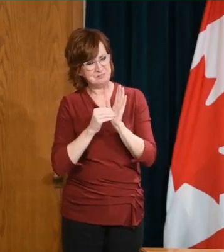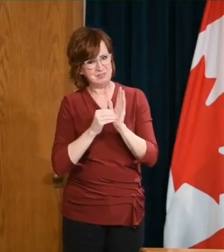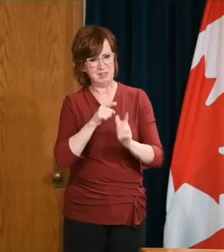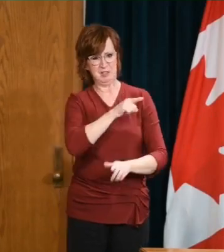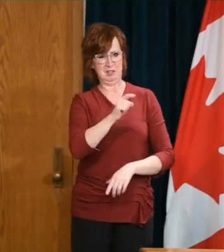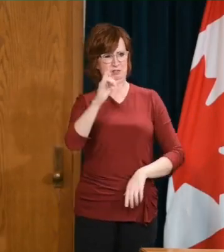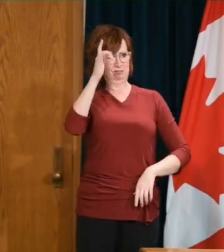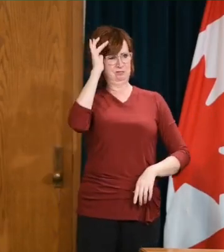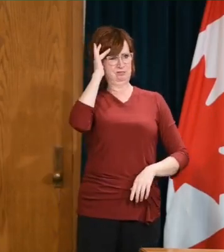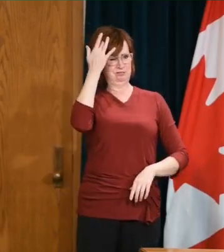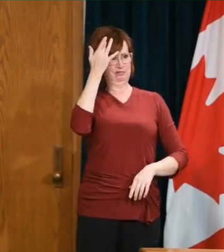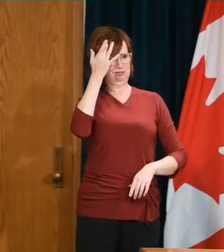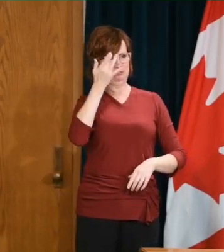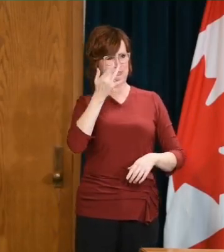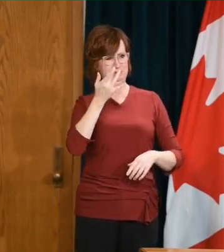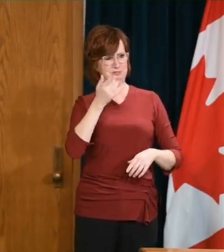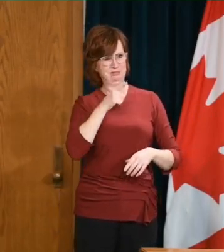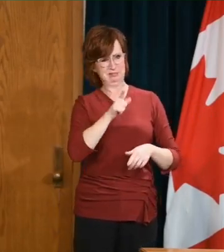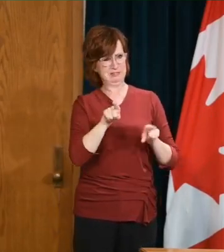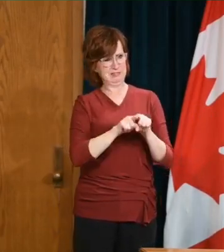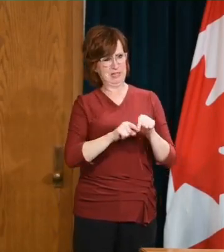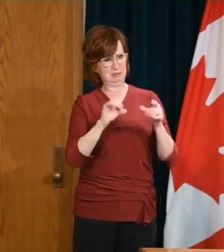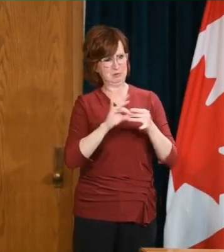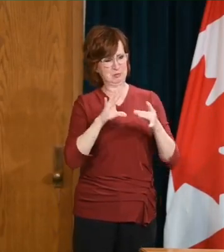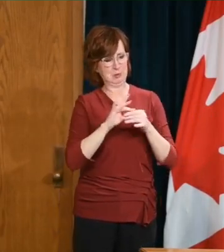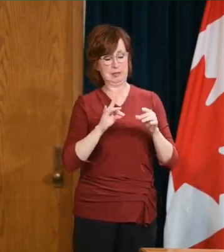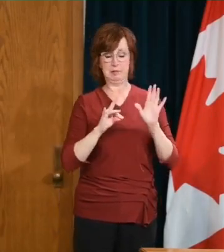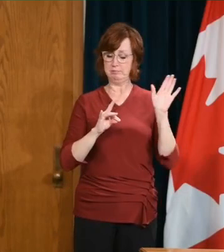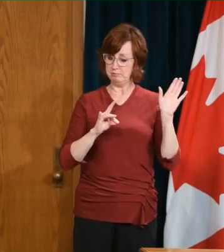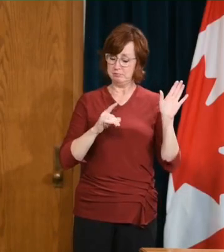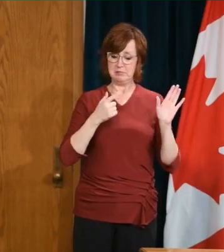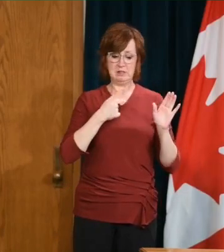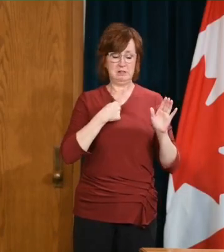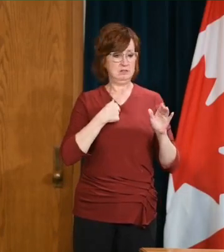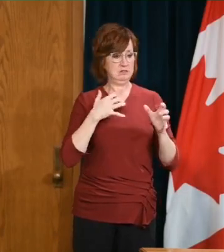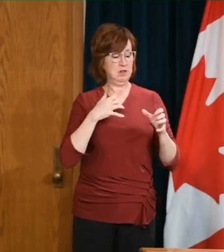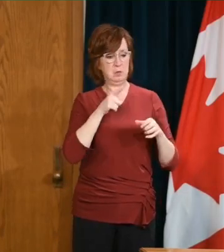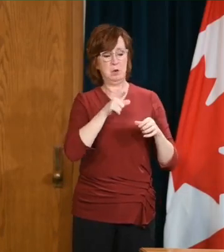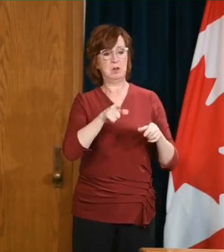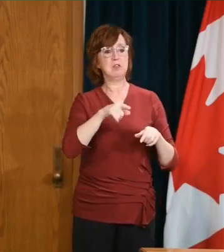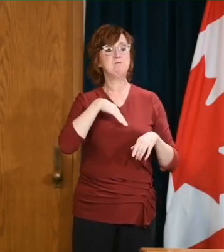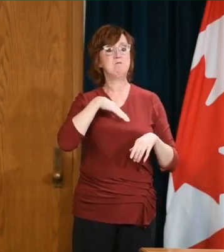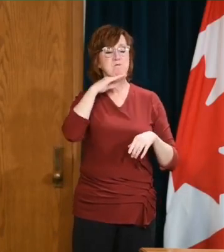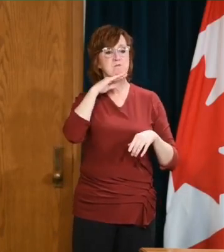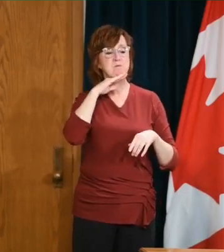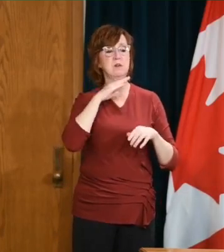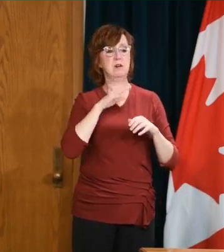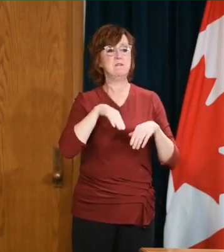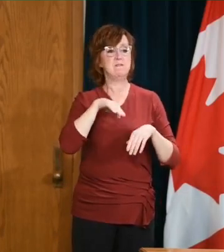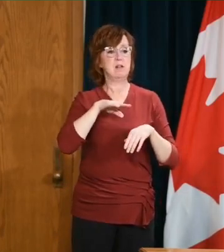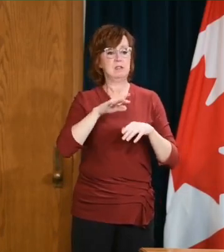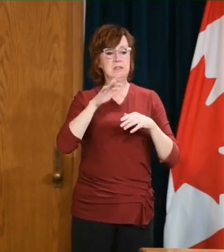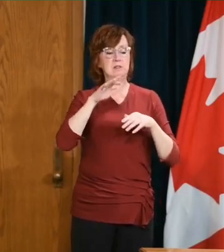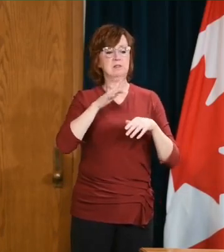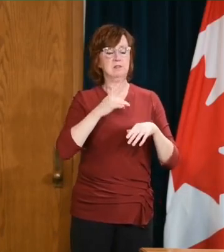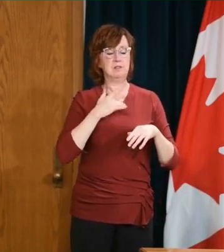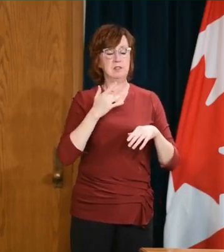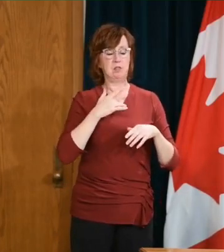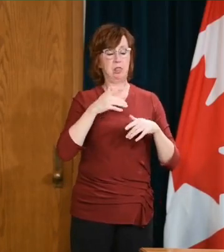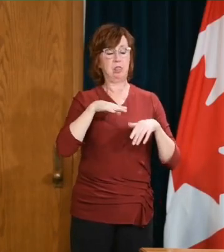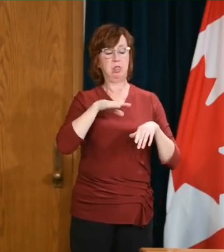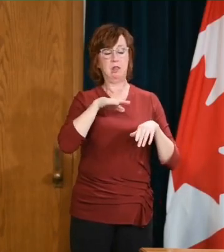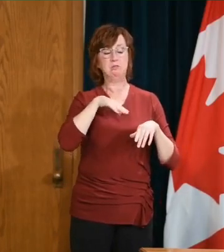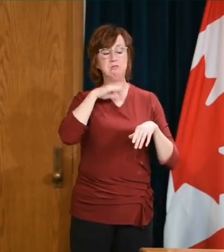I'd rather people be sick of listening to me than sick with COVID-19. And as we are